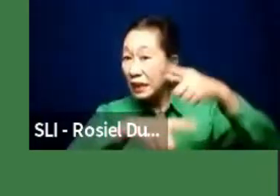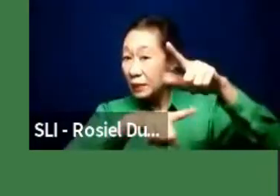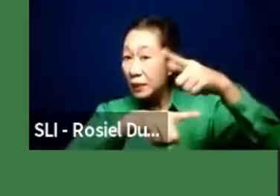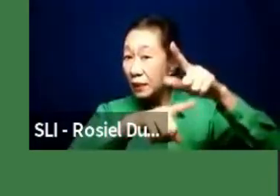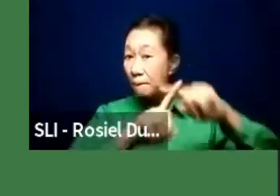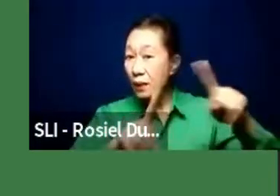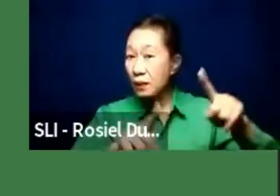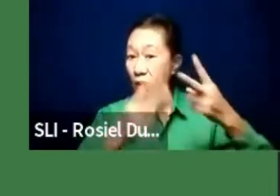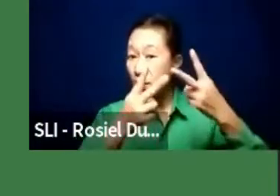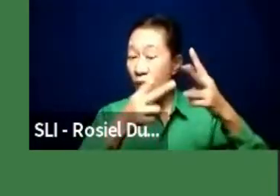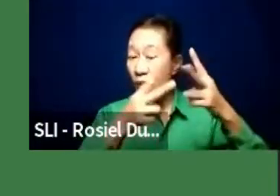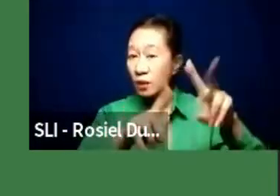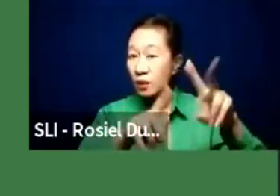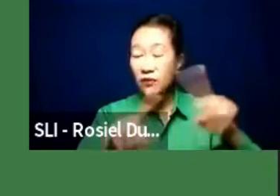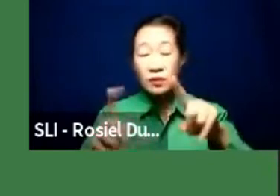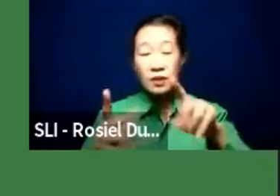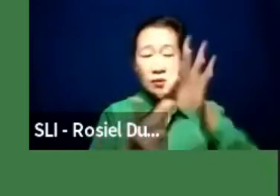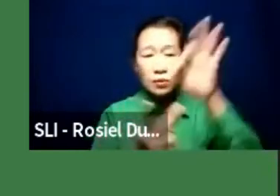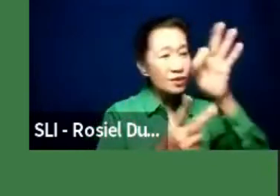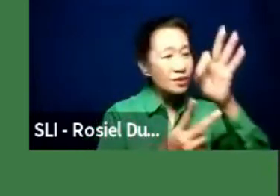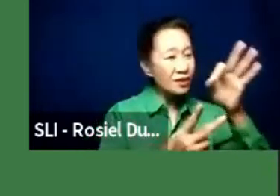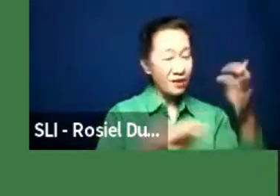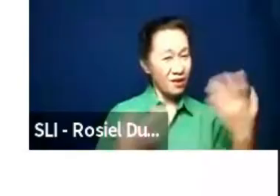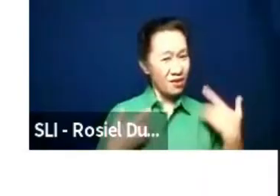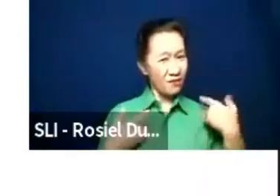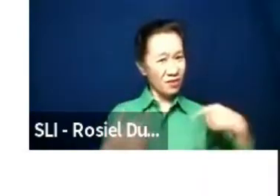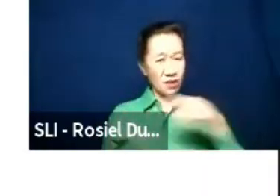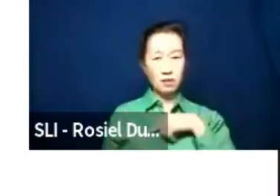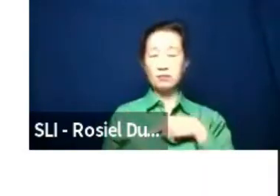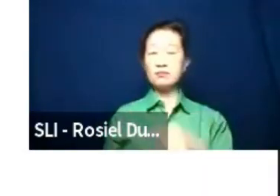But let's look at the different options that we have for them.